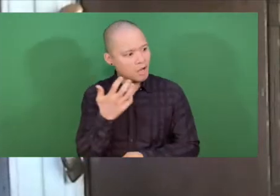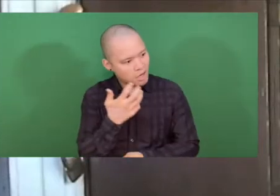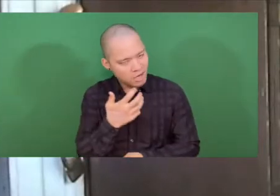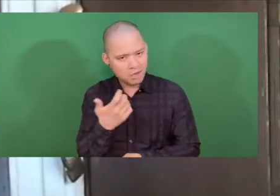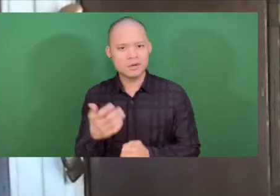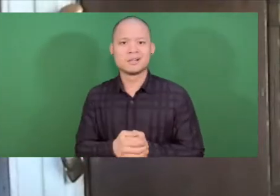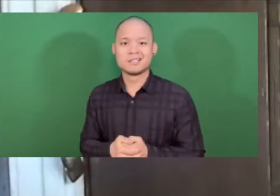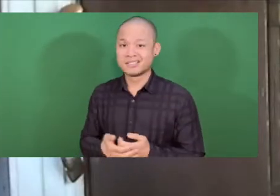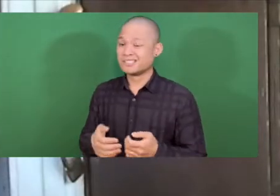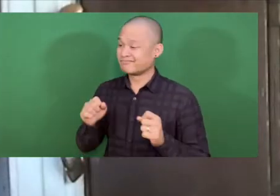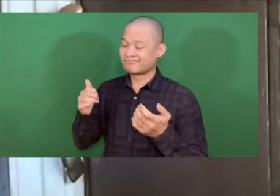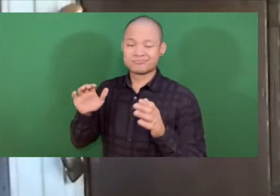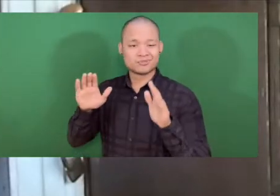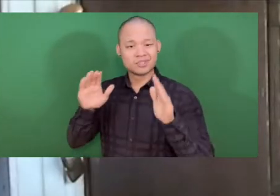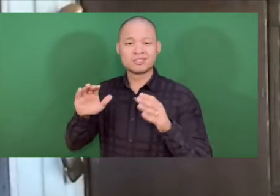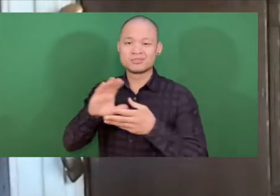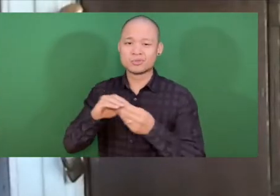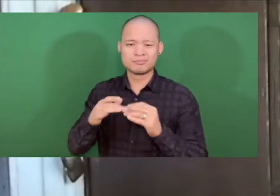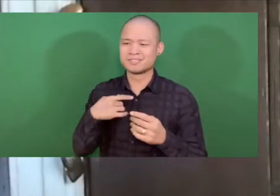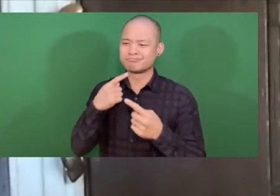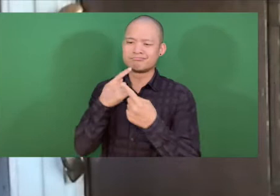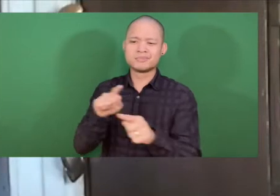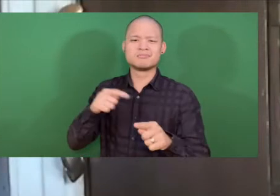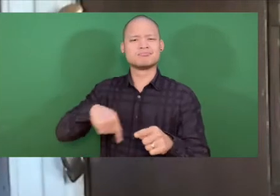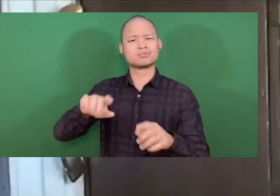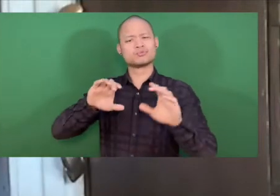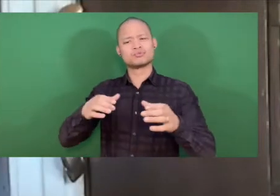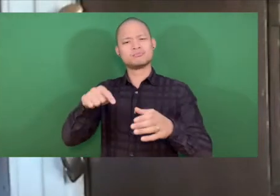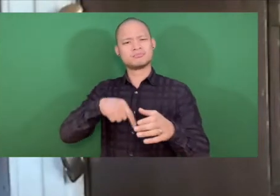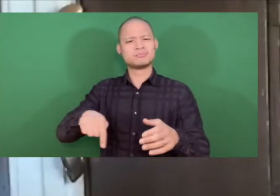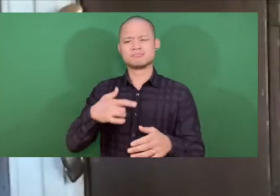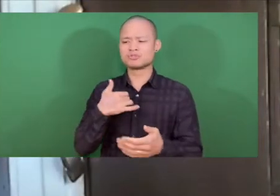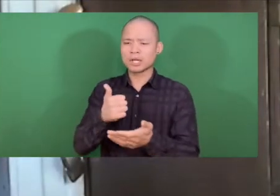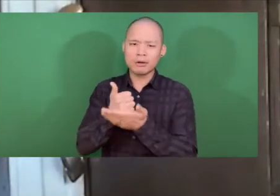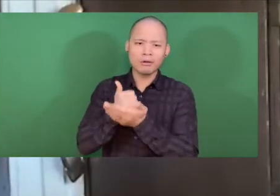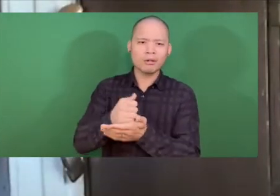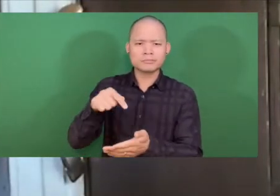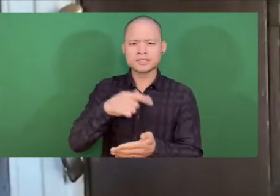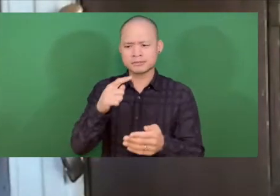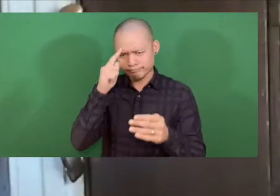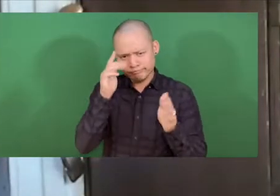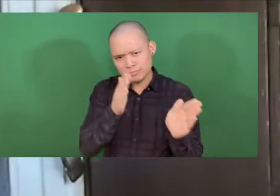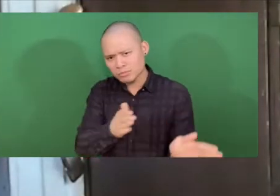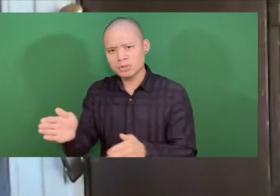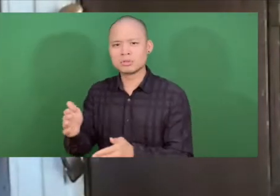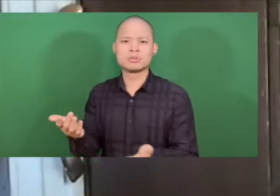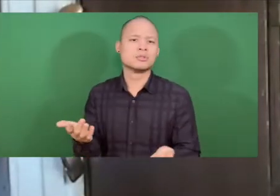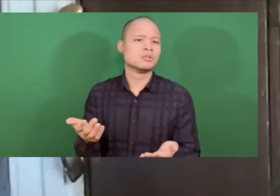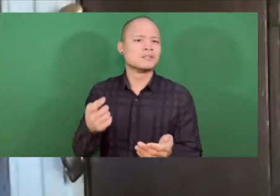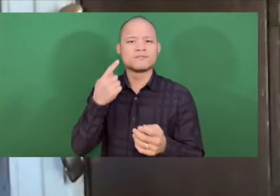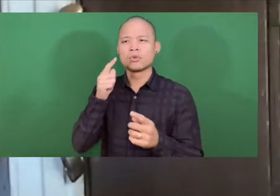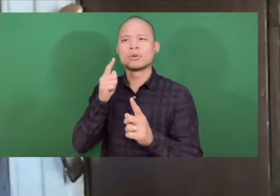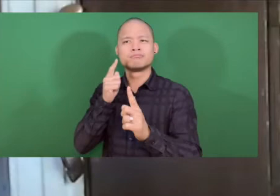it was a great story to tell a group of people who I was trying to help them organize